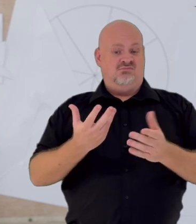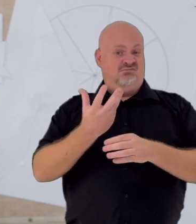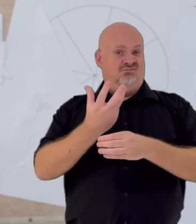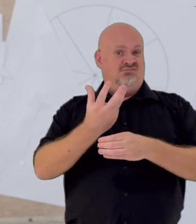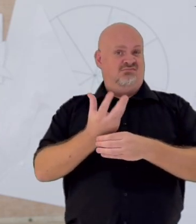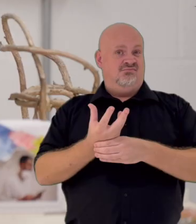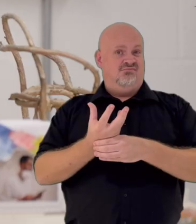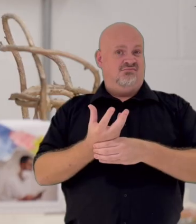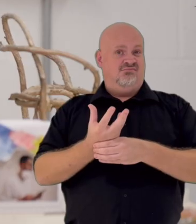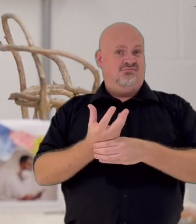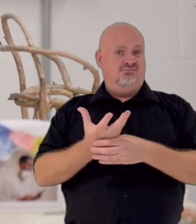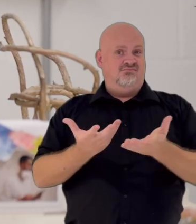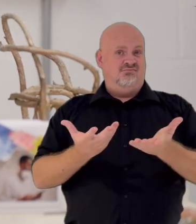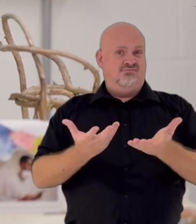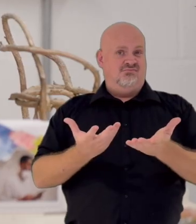in there.